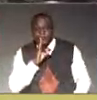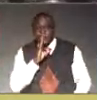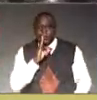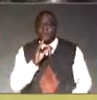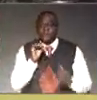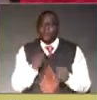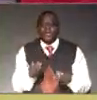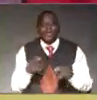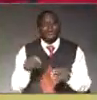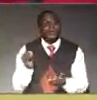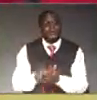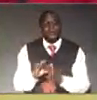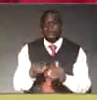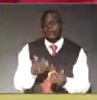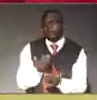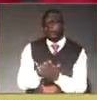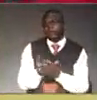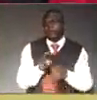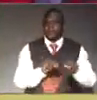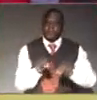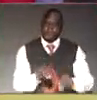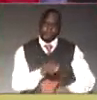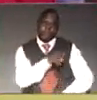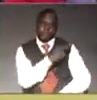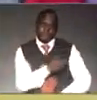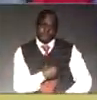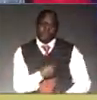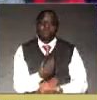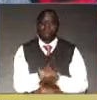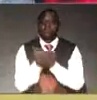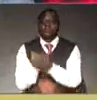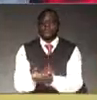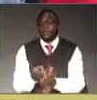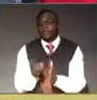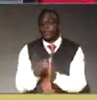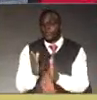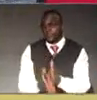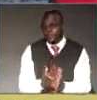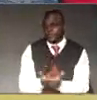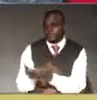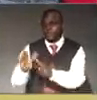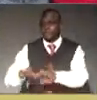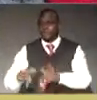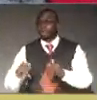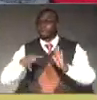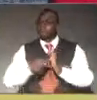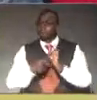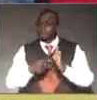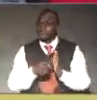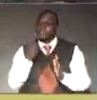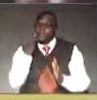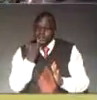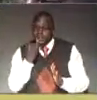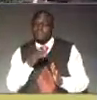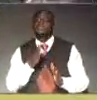happening. Asked the management of Butabika Hospital to present a written document to Parliament highlighting the urgent needs of the